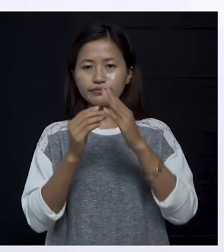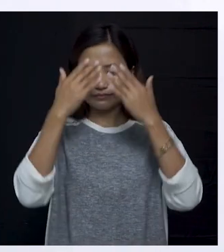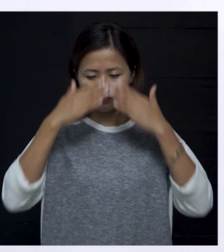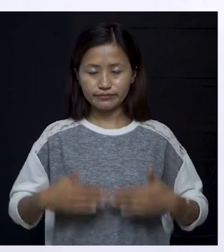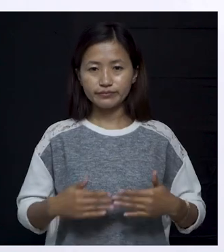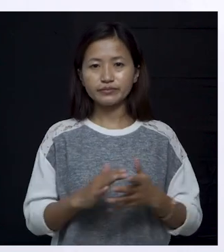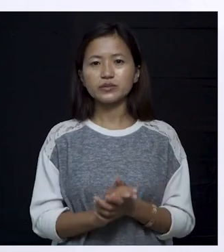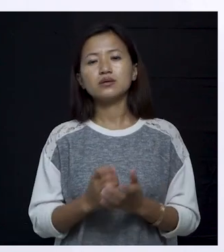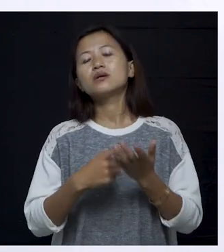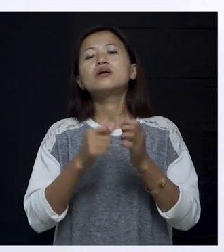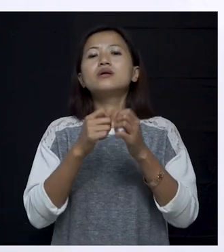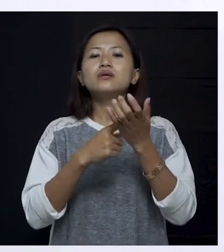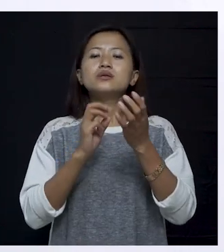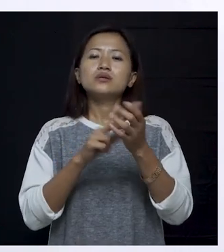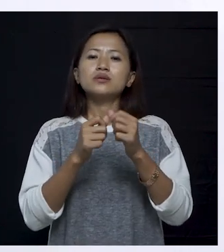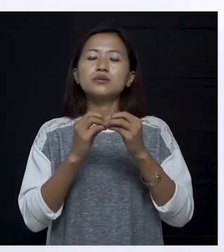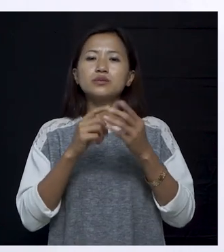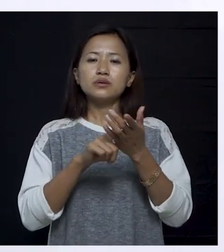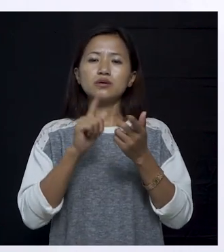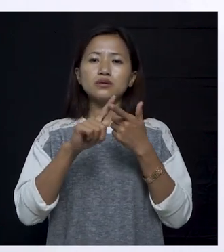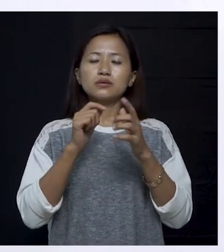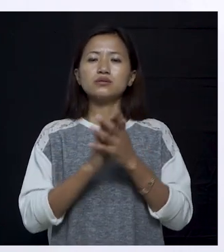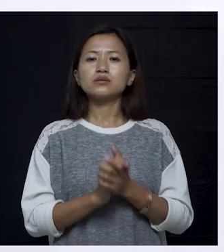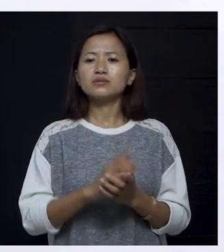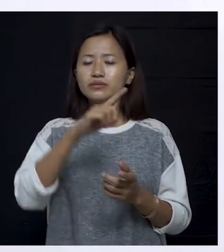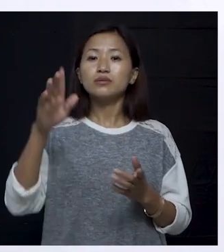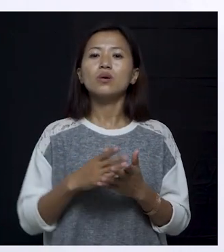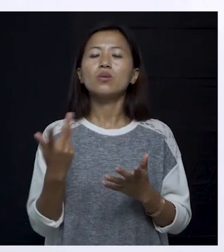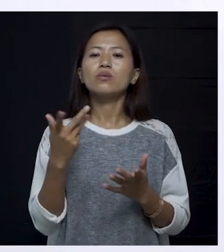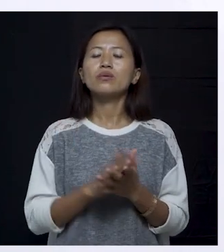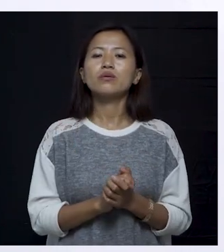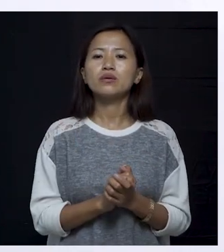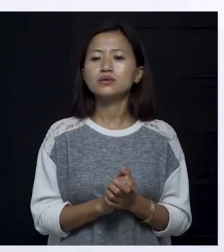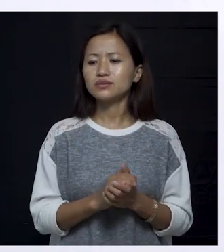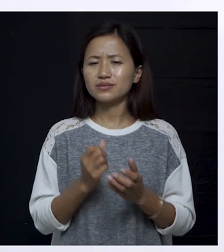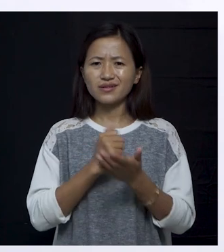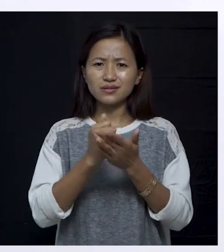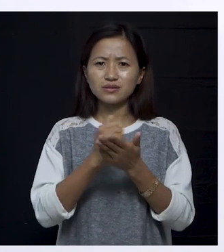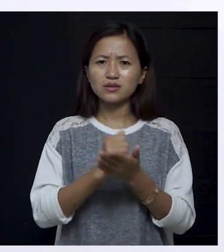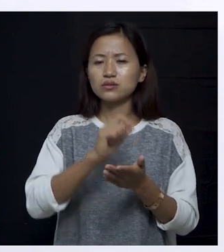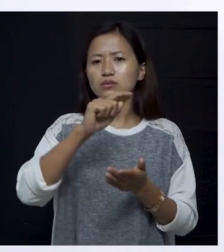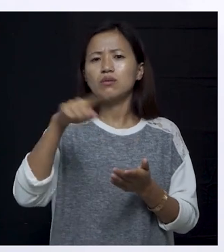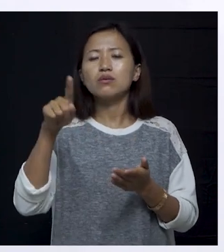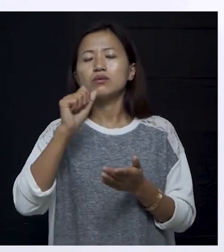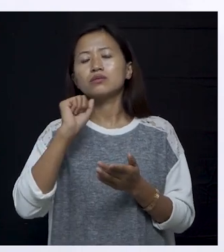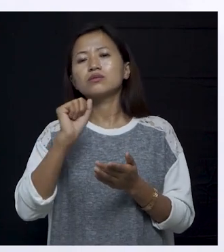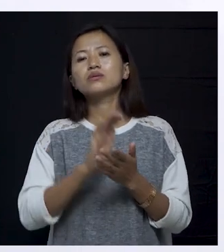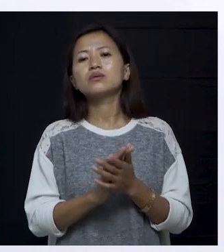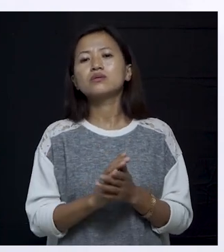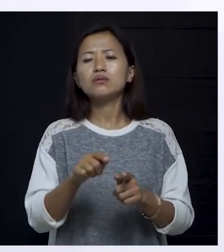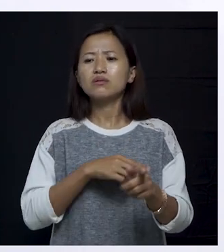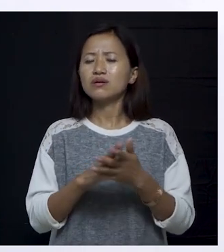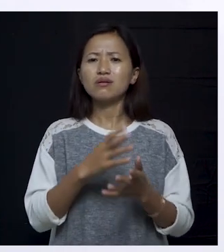discussed about reasonable rights. Reasonable rights means where you can exercise your rights as long as you are